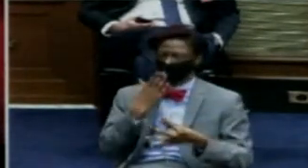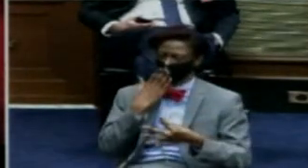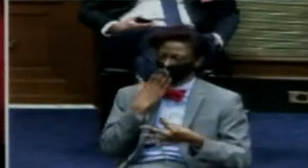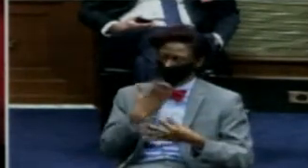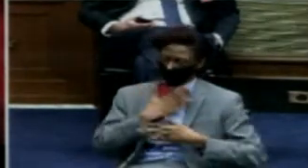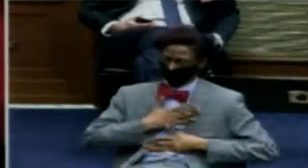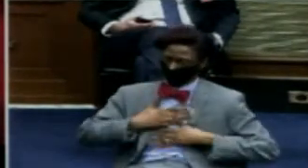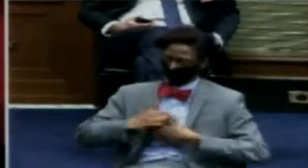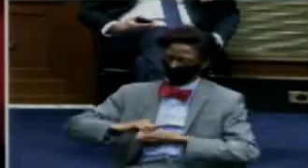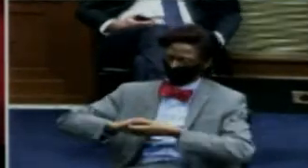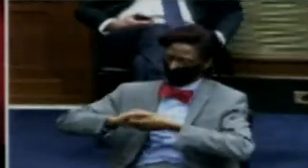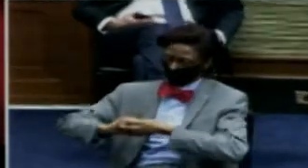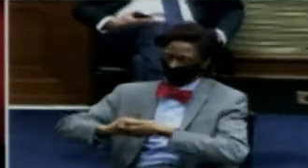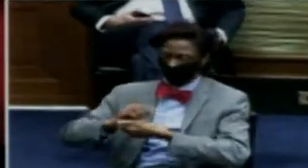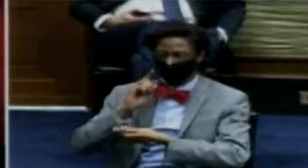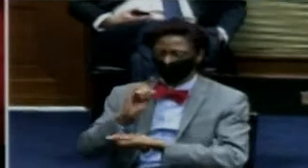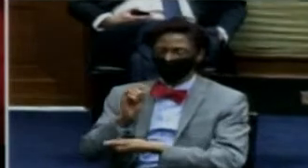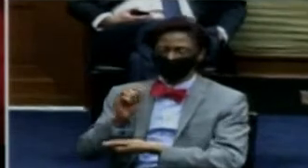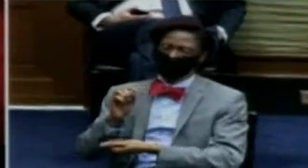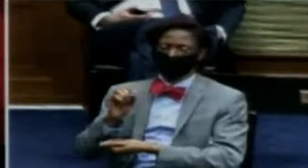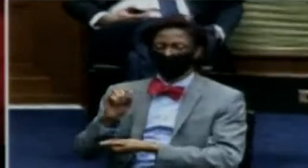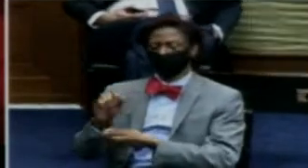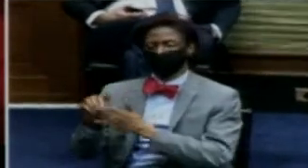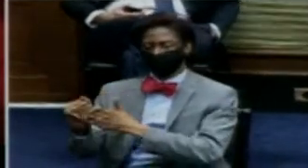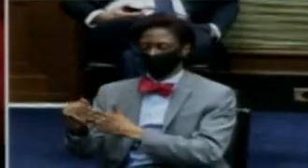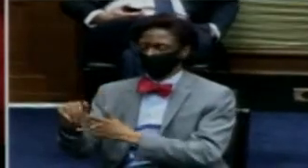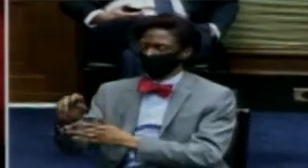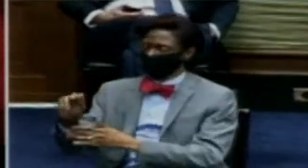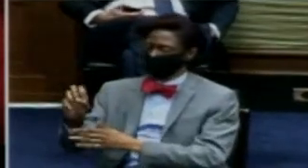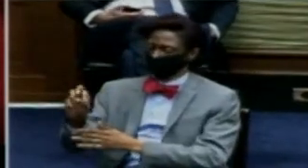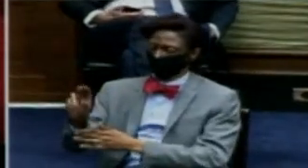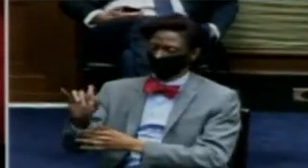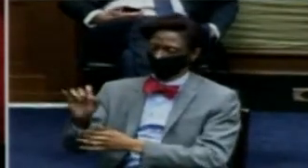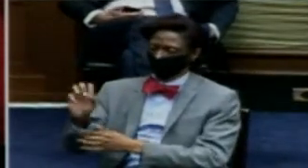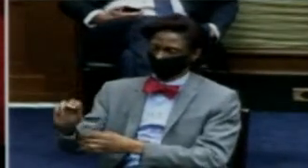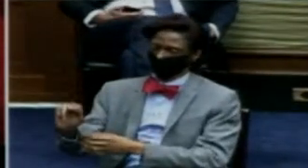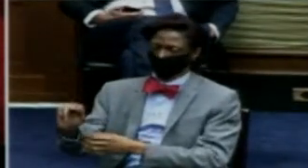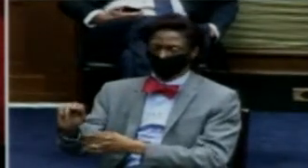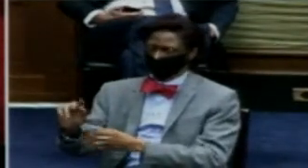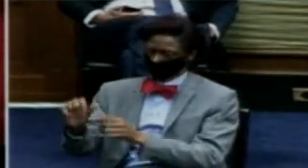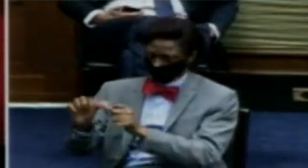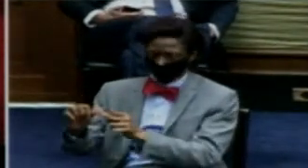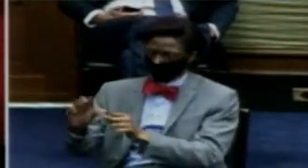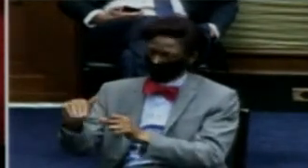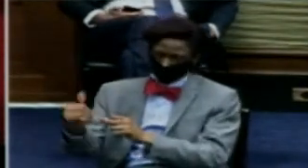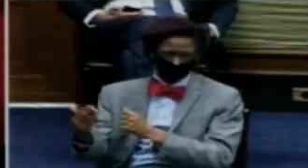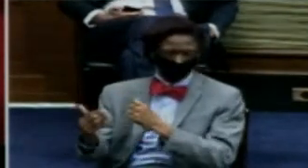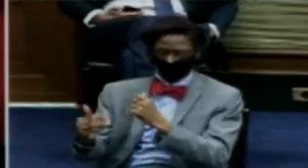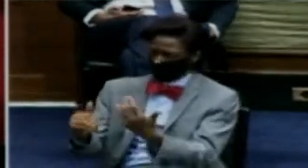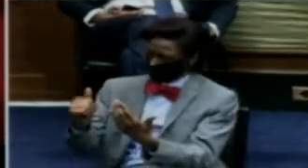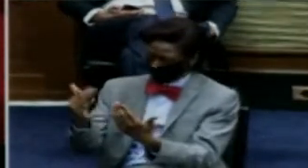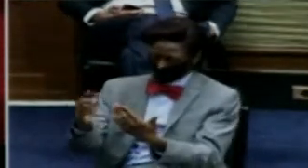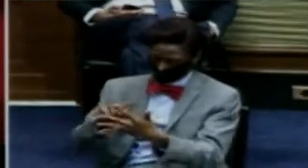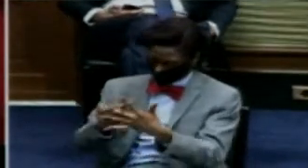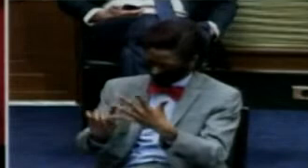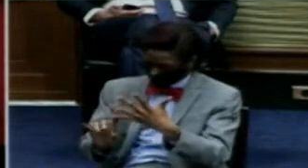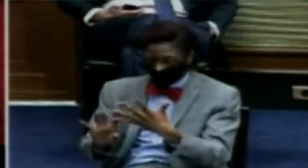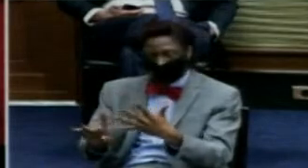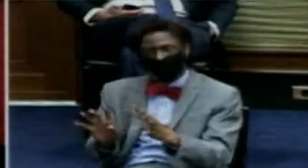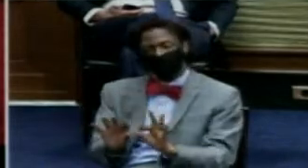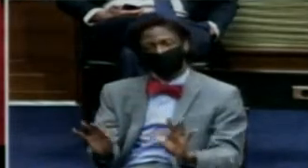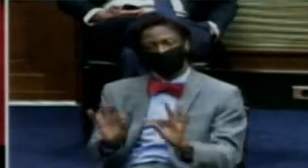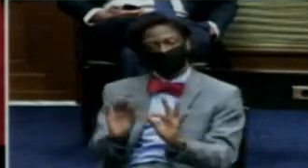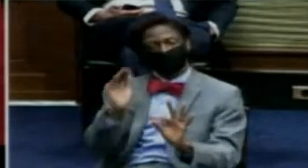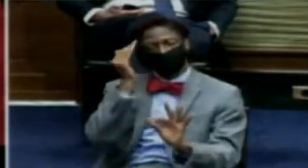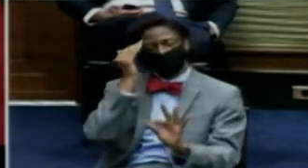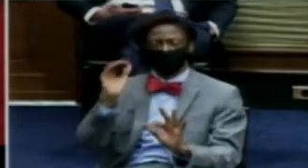of Congresswoman Norton on our committee for constantly bringing this to our attention. I think it's important to note that DC